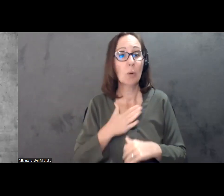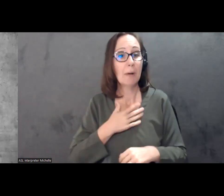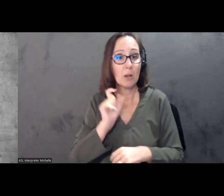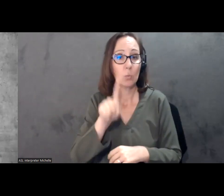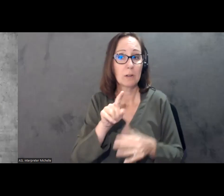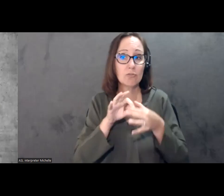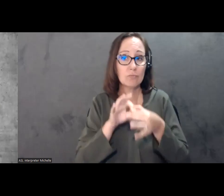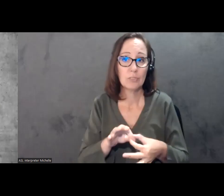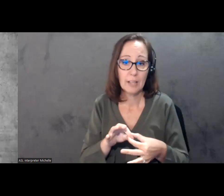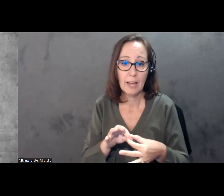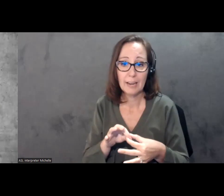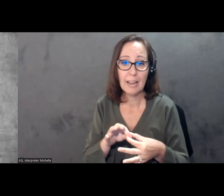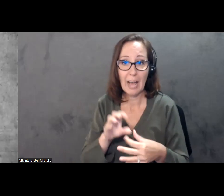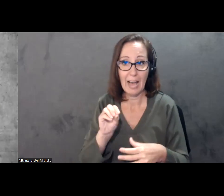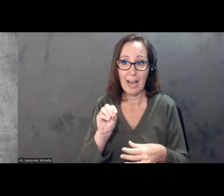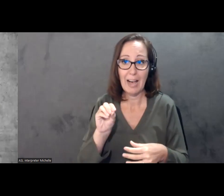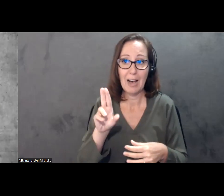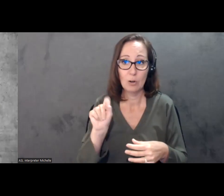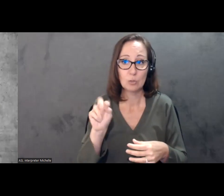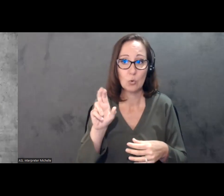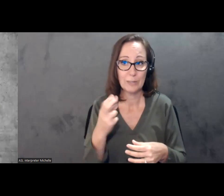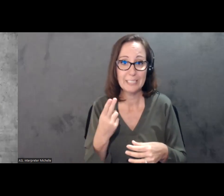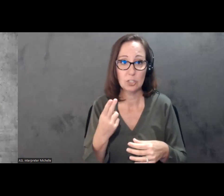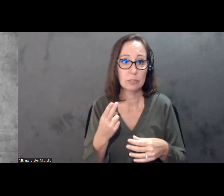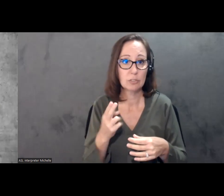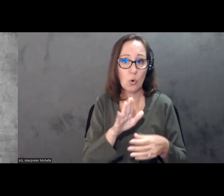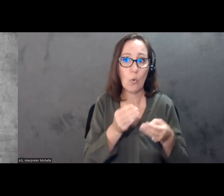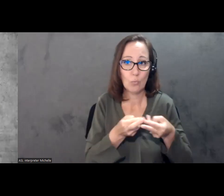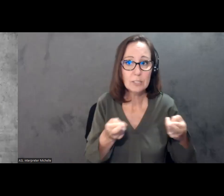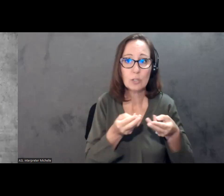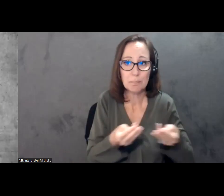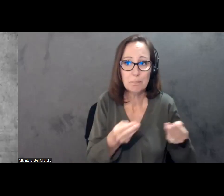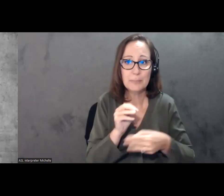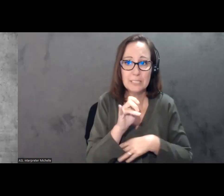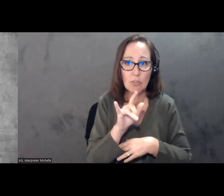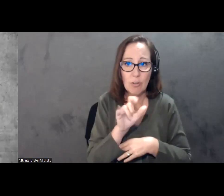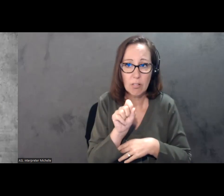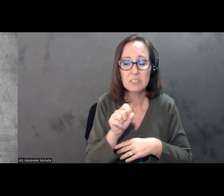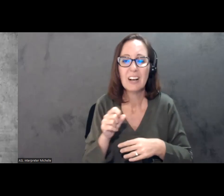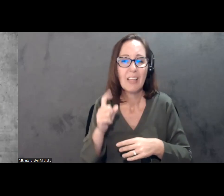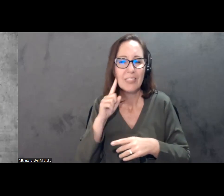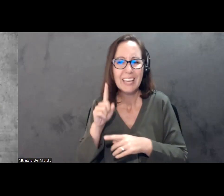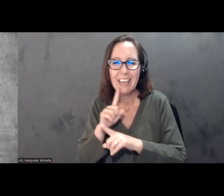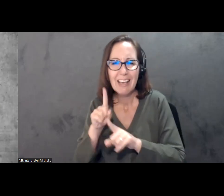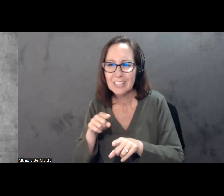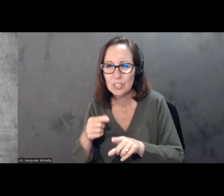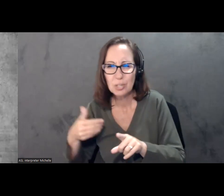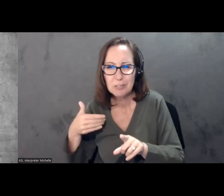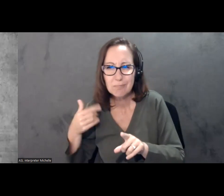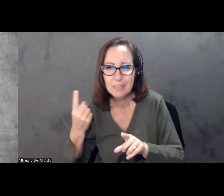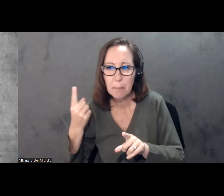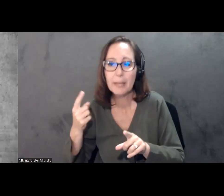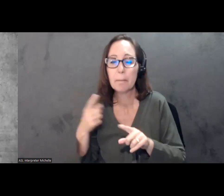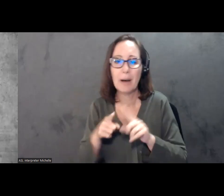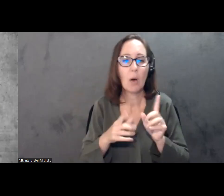the outreach materials, and I think somebody already answered, but I just want to make sure, because I hear a lot that